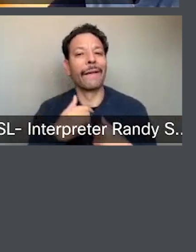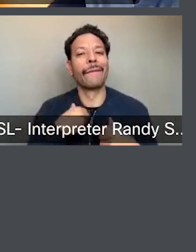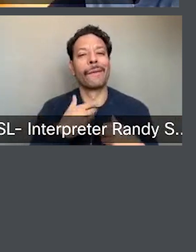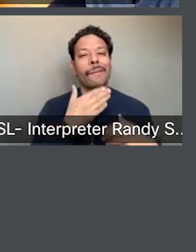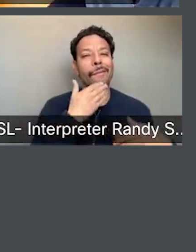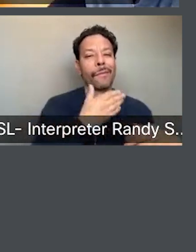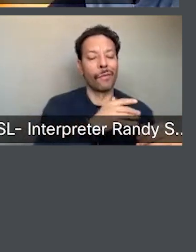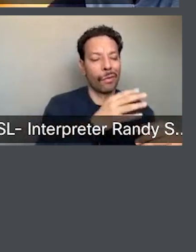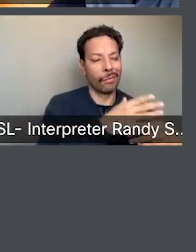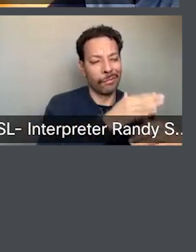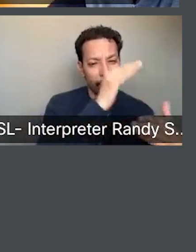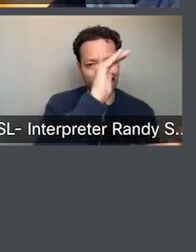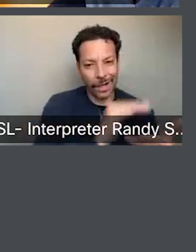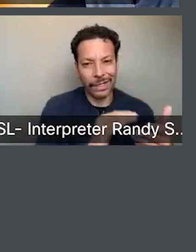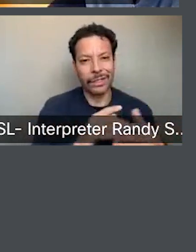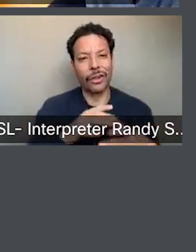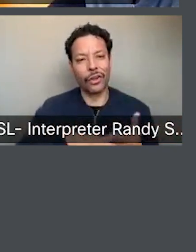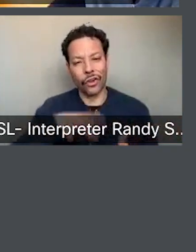normal hearing.